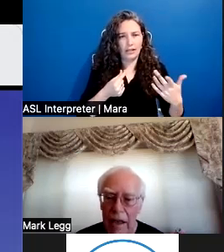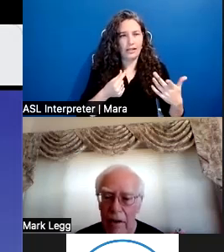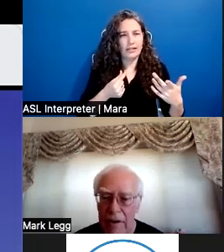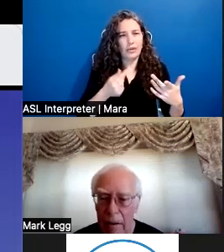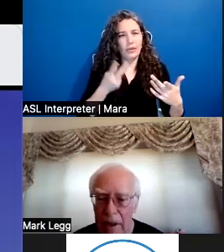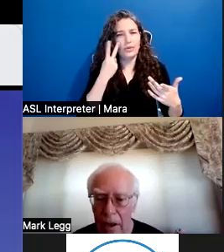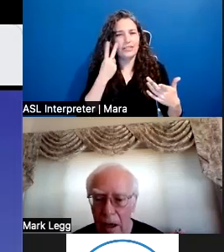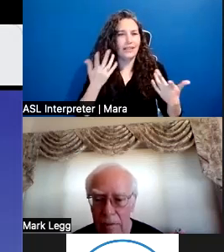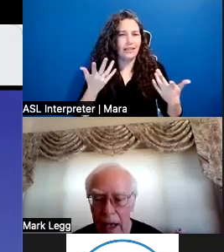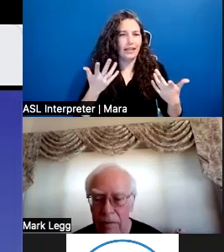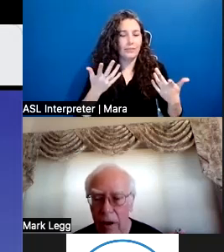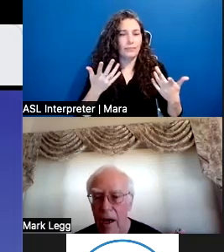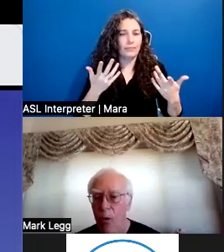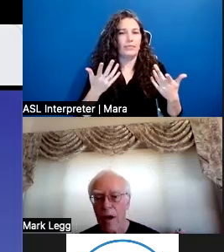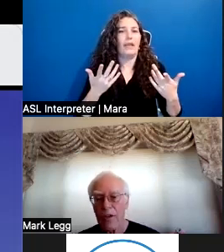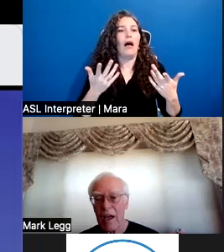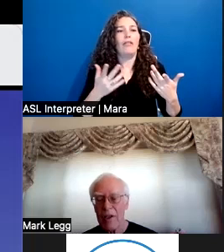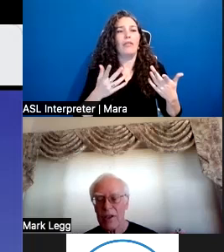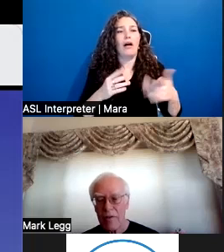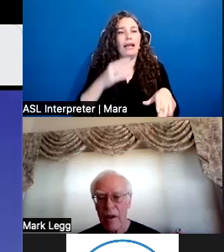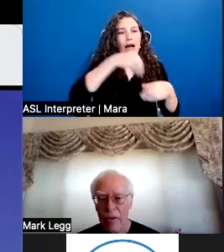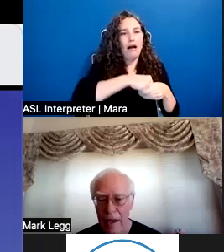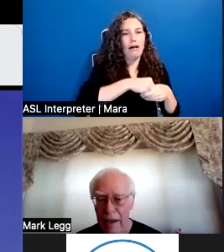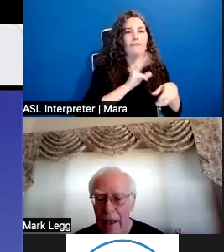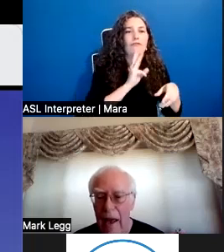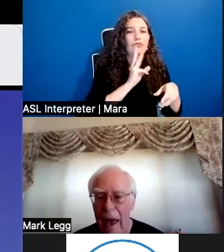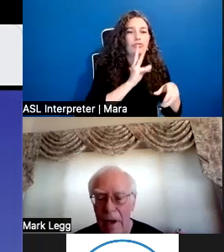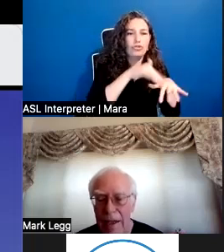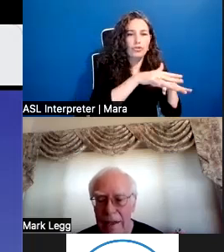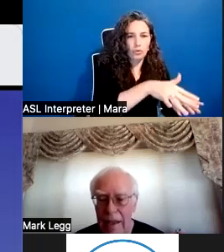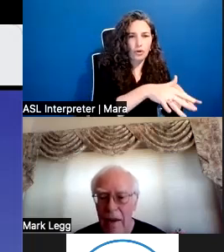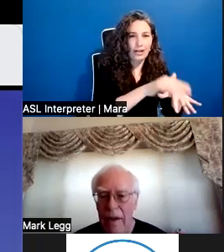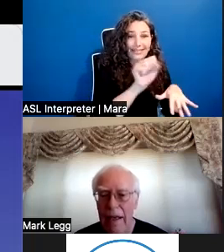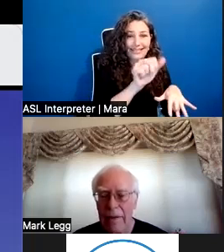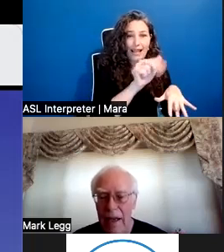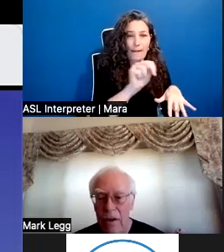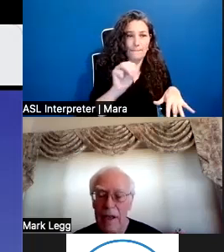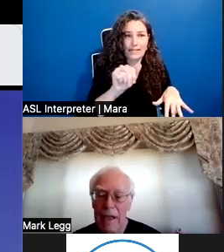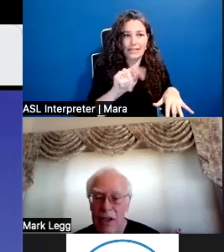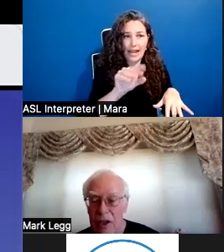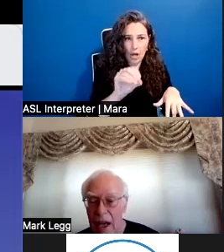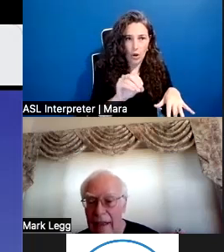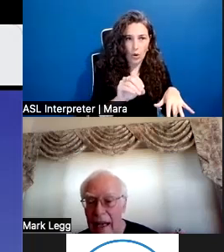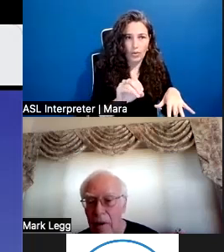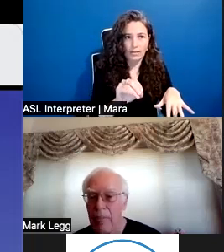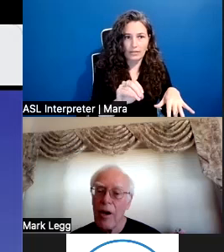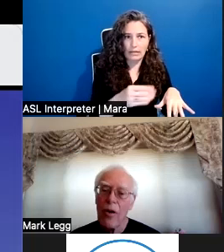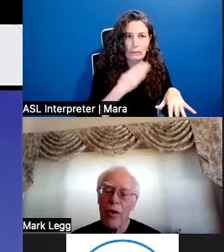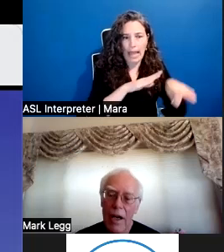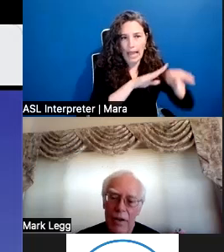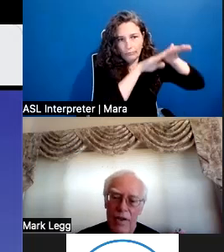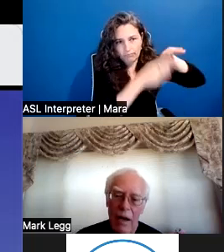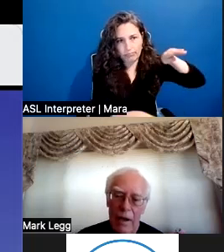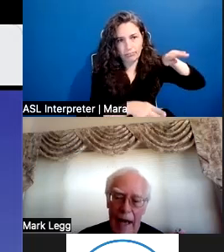side of the San Mateo Carlsbad fault, where the sediment's still very thin. And that means either the eastern side came up